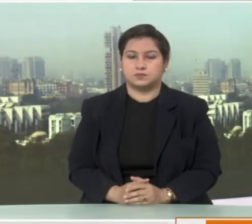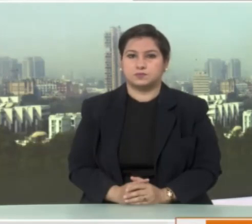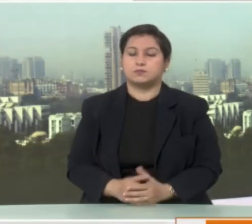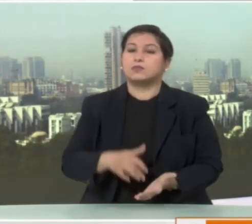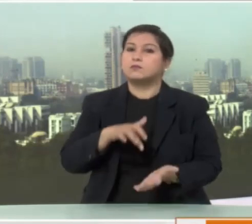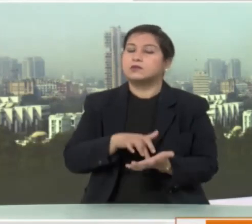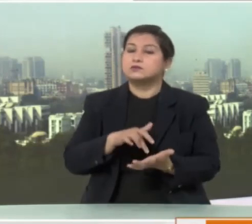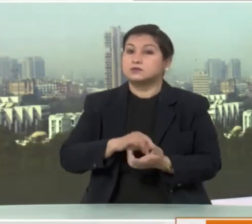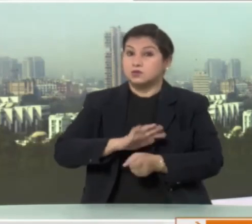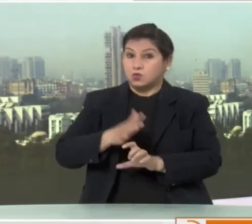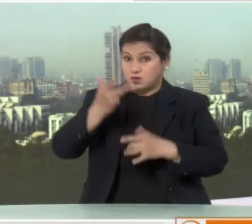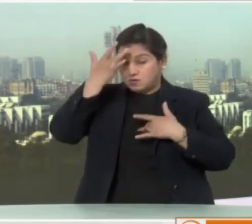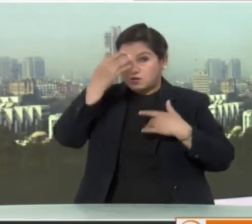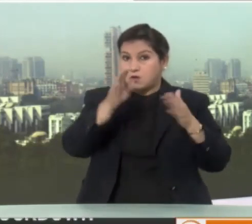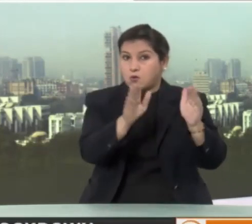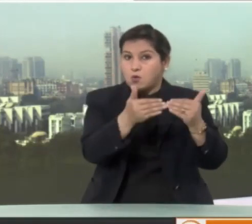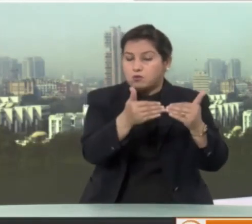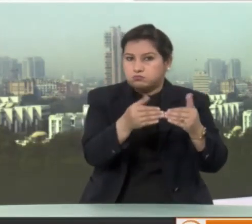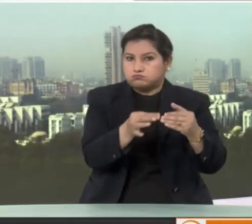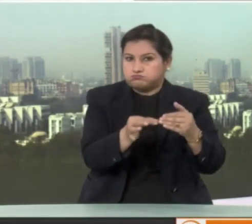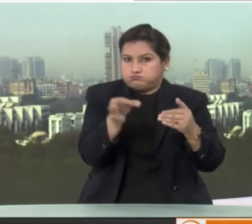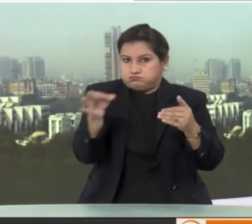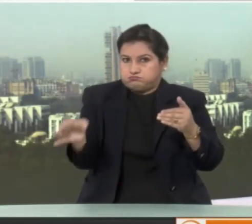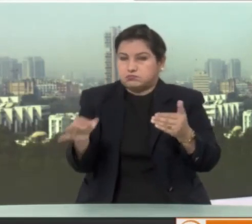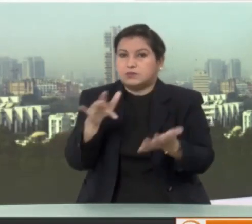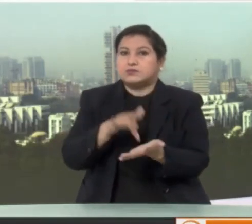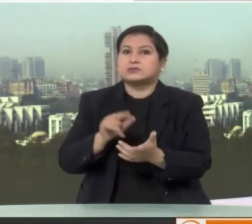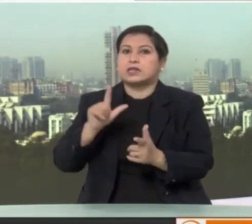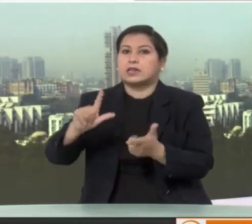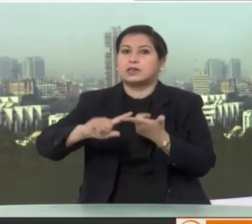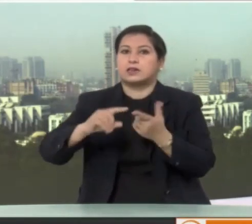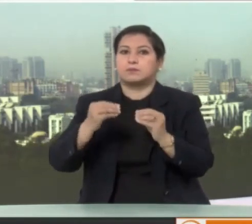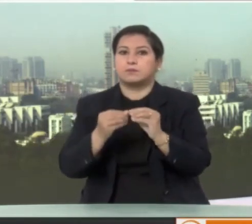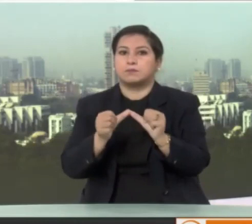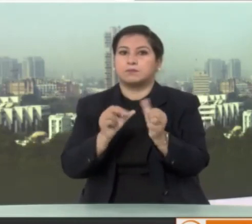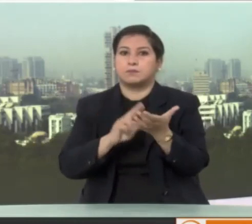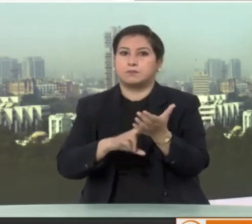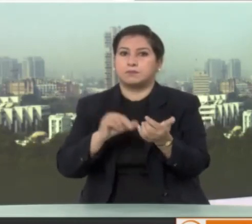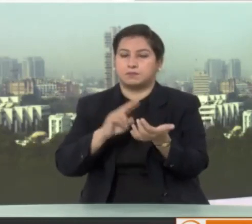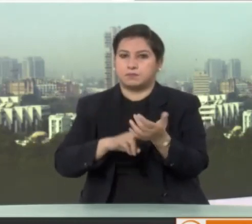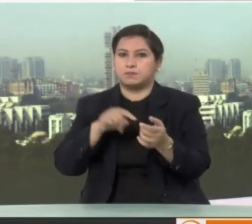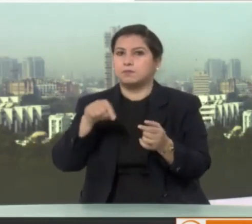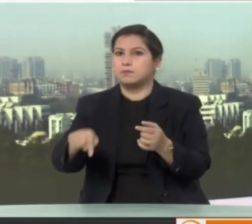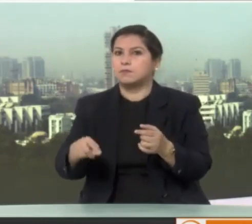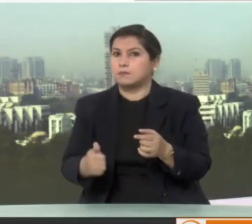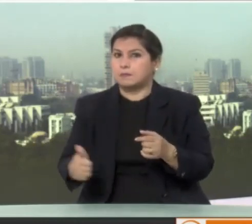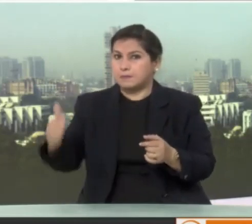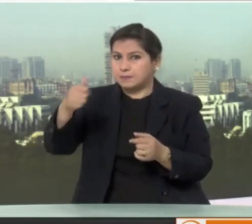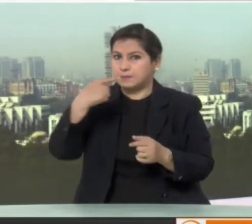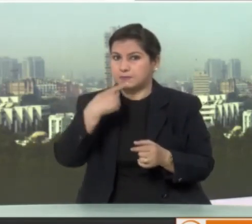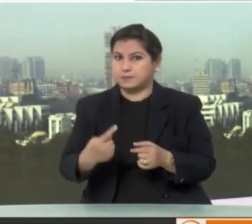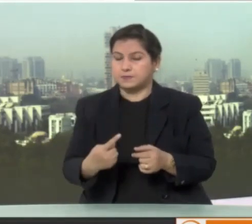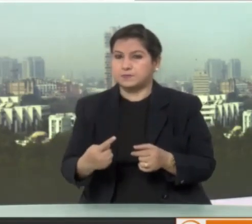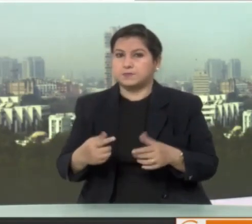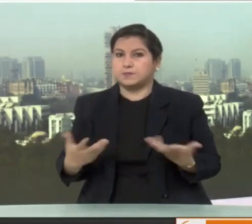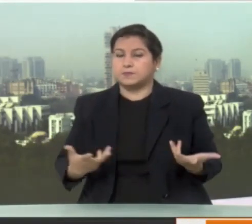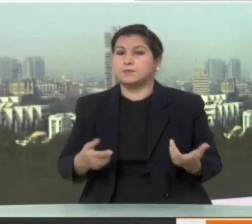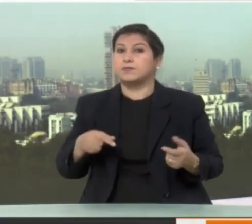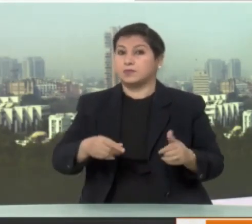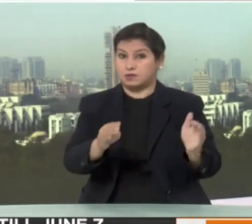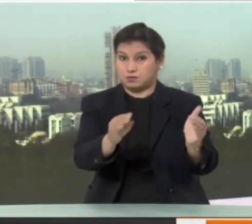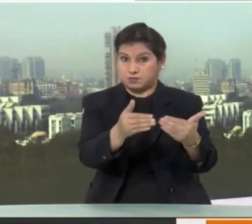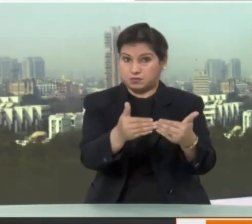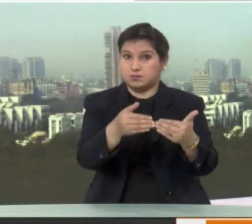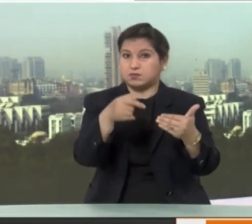And coronavirus lockdown has been extended in Lebanon. The country's information minister, Manal Abdel Samad, said that the